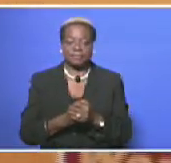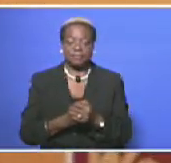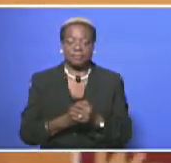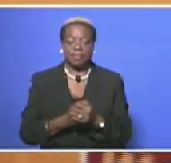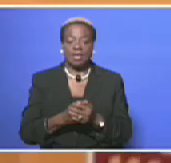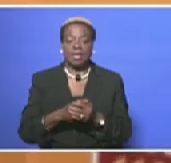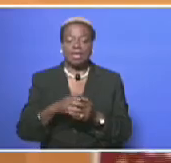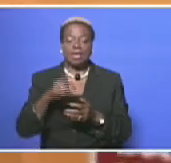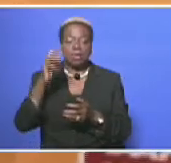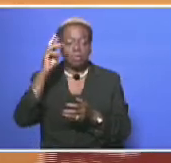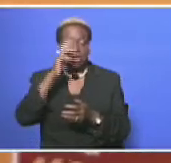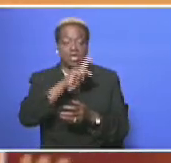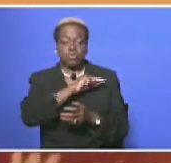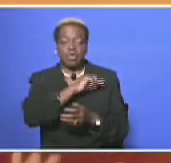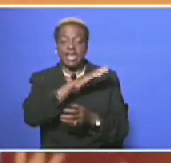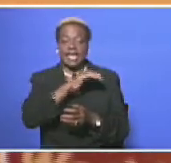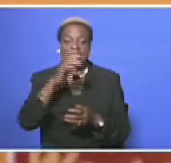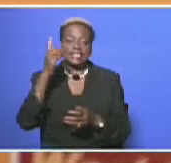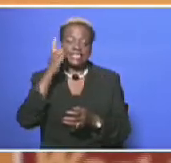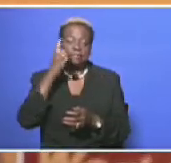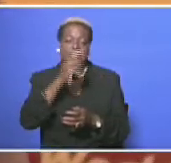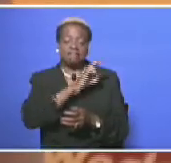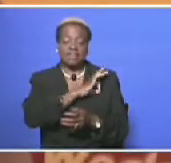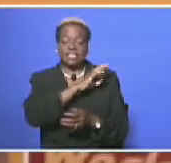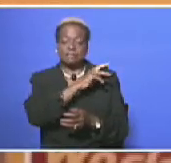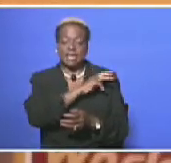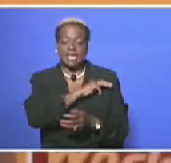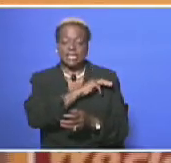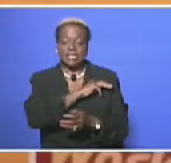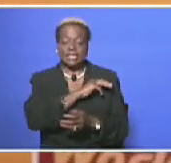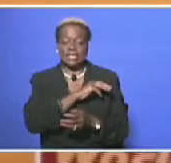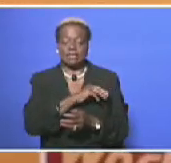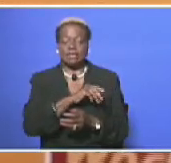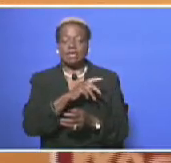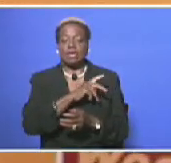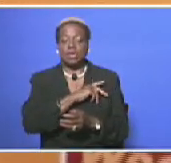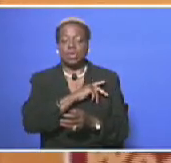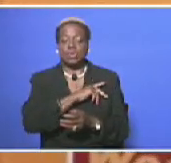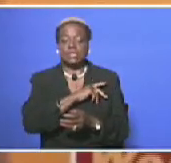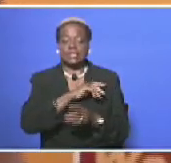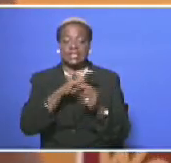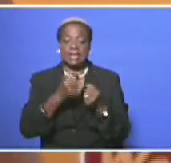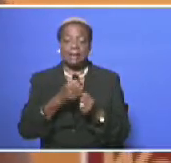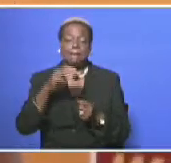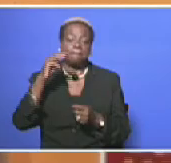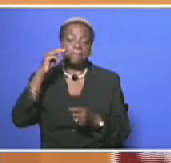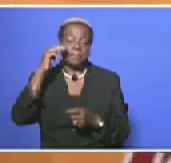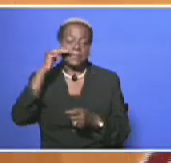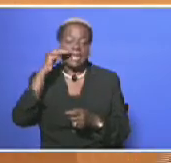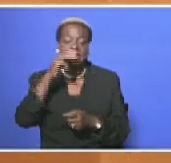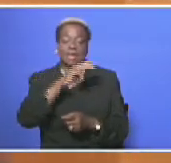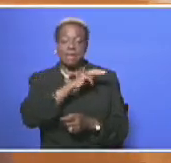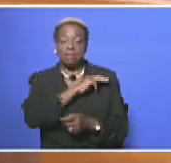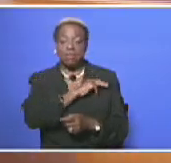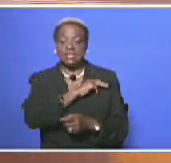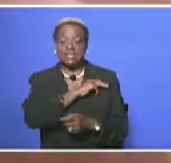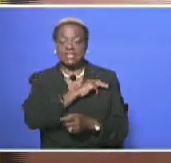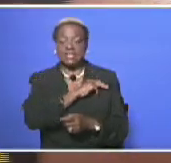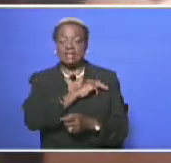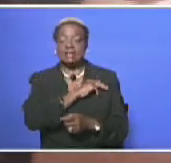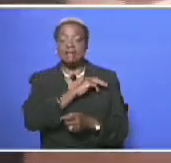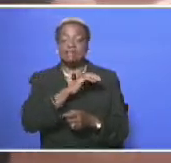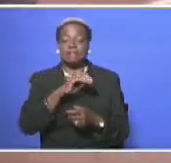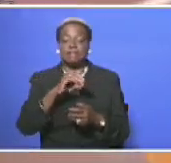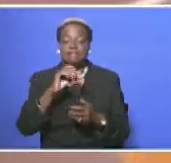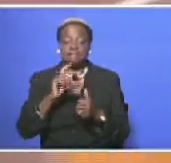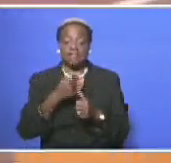assistant coach Debbie Ferguson McKenzie. Knowles' former high school teammate Megan Moss is currently in her freshman season with the Wildcats. Knowles is a member